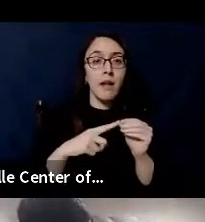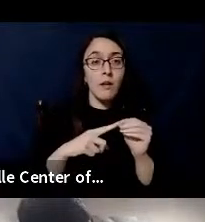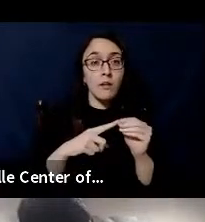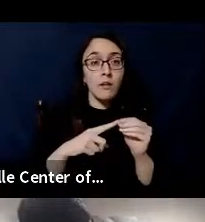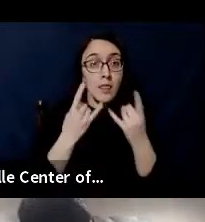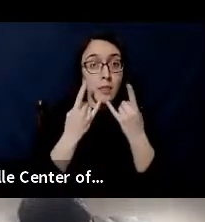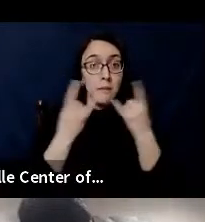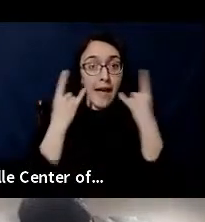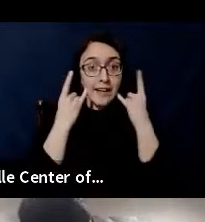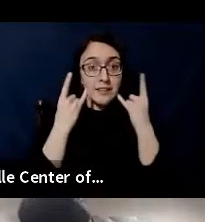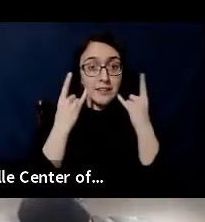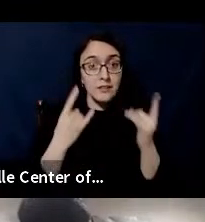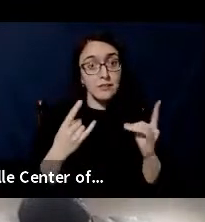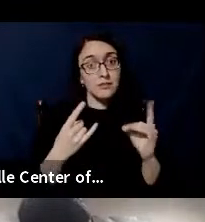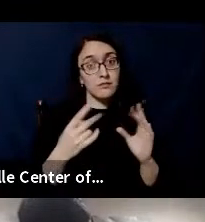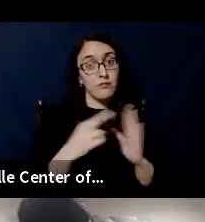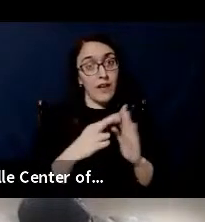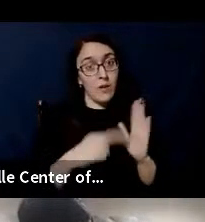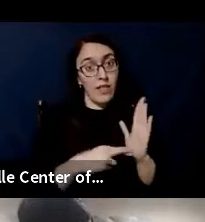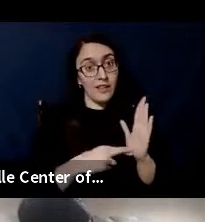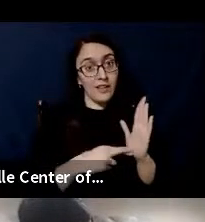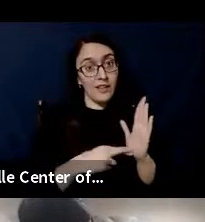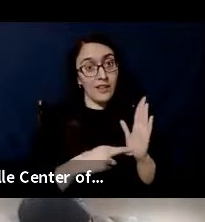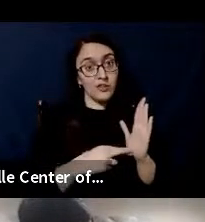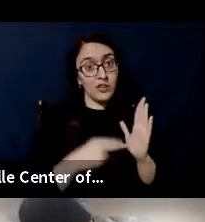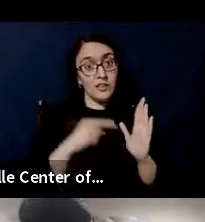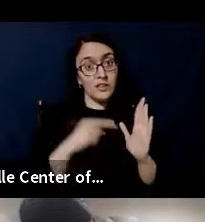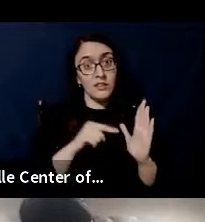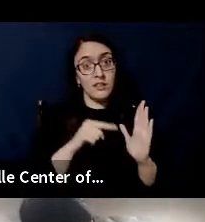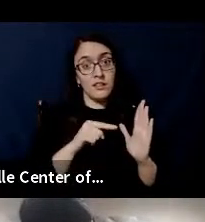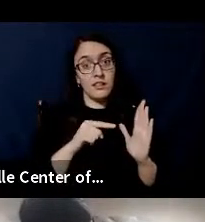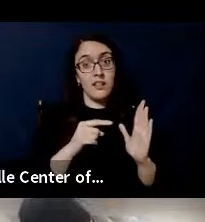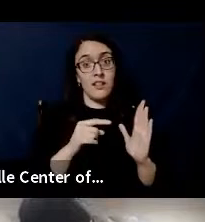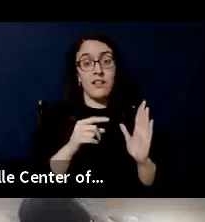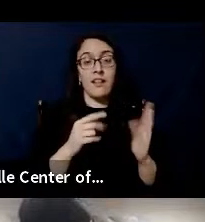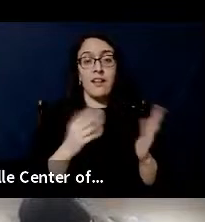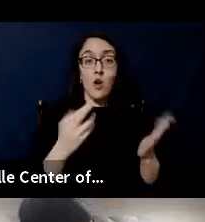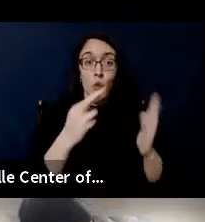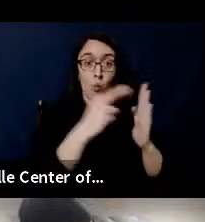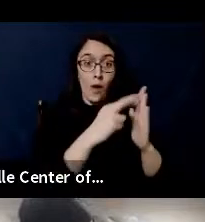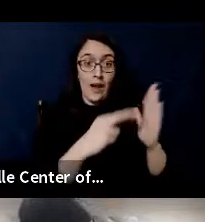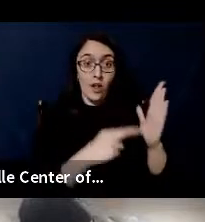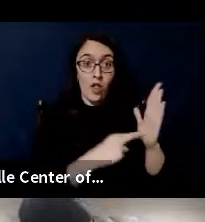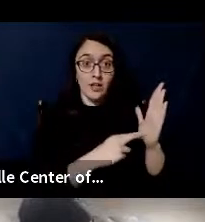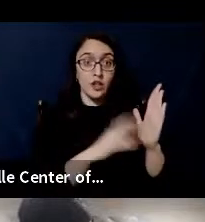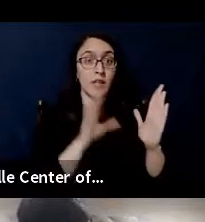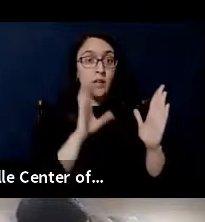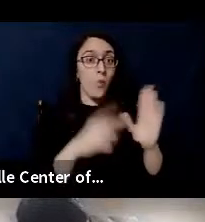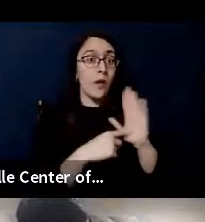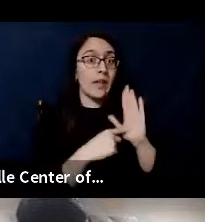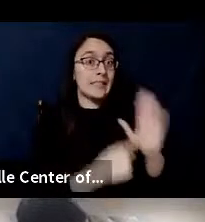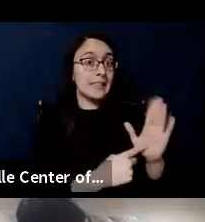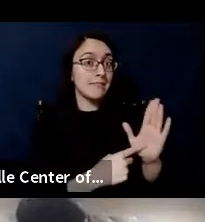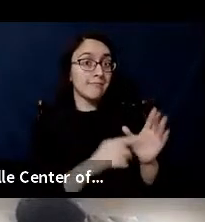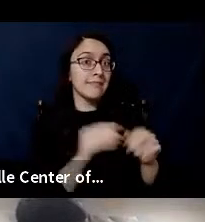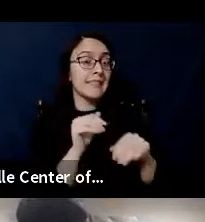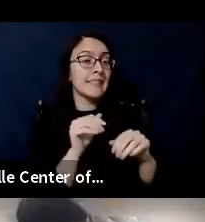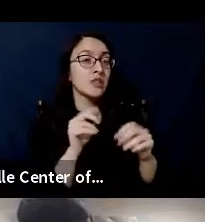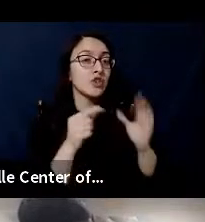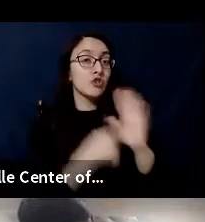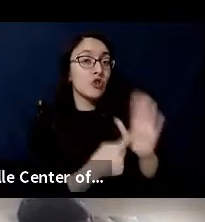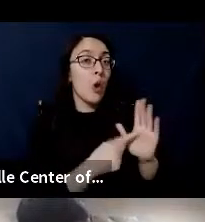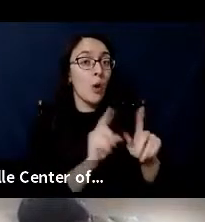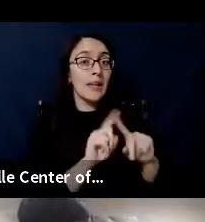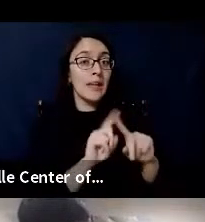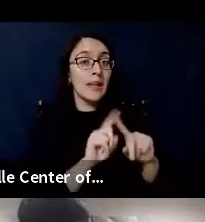the mask regulation. There's a message sent with a regulation versus a recommendation,